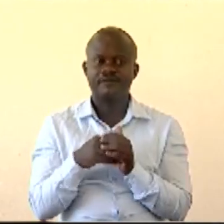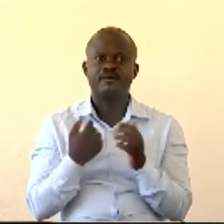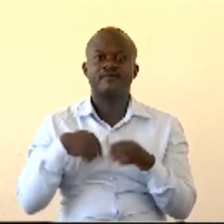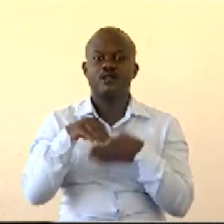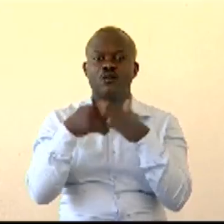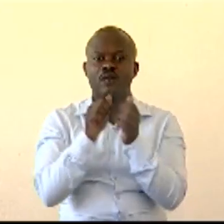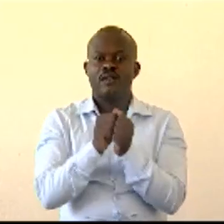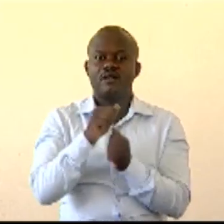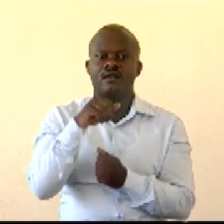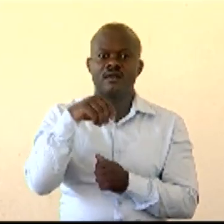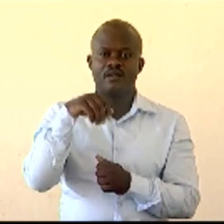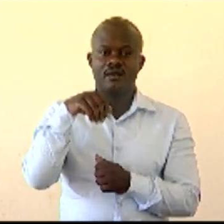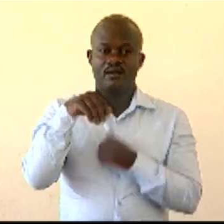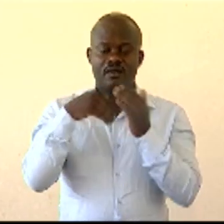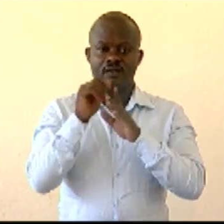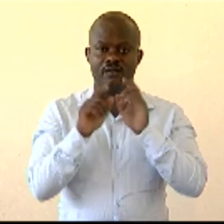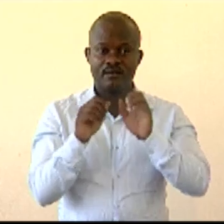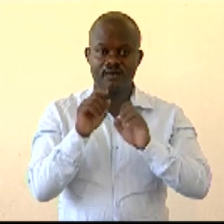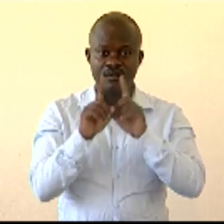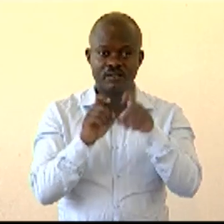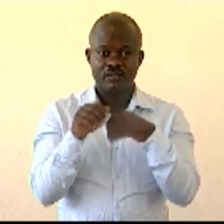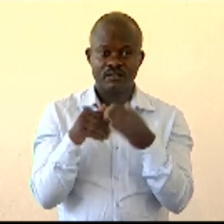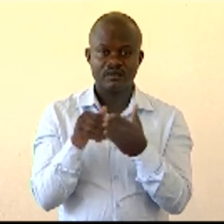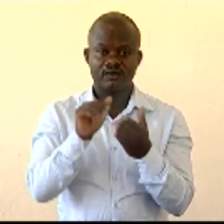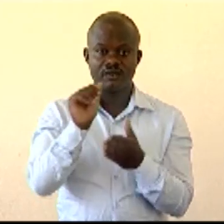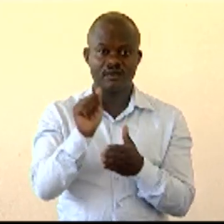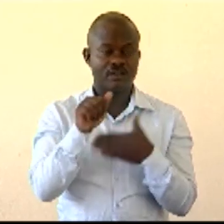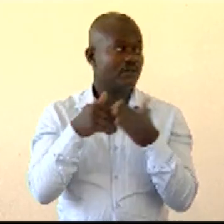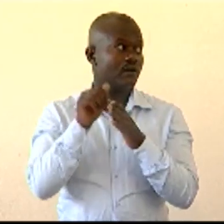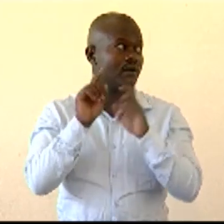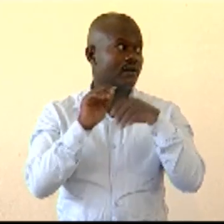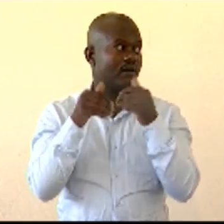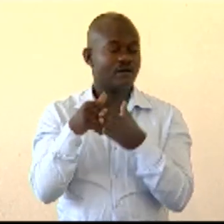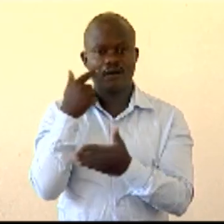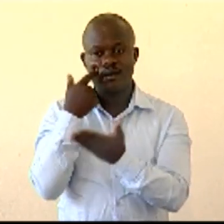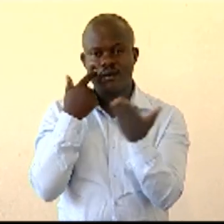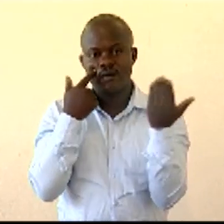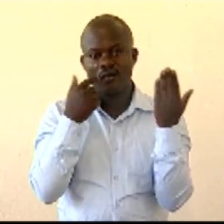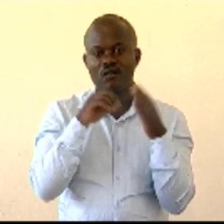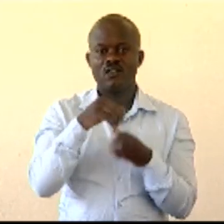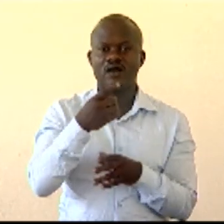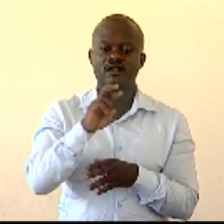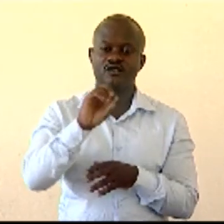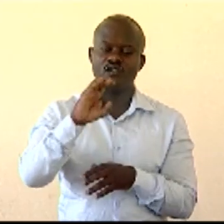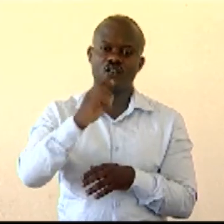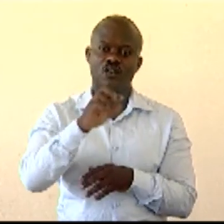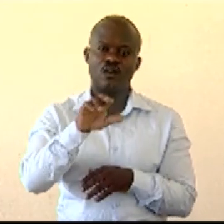with the balanced equation, that is sub-question A, you can calculate the mass of hydrochloric